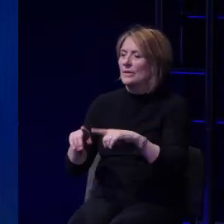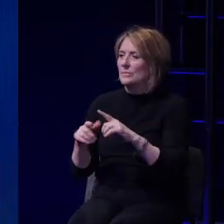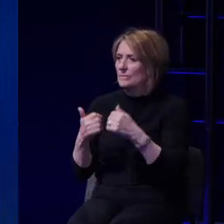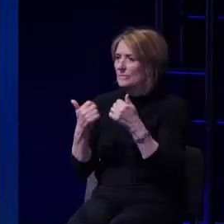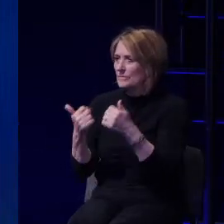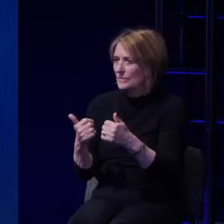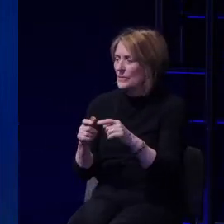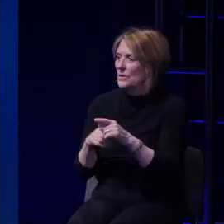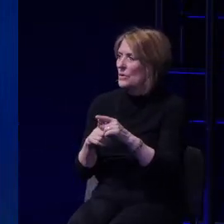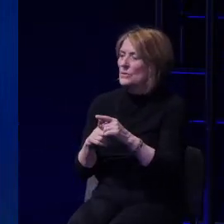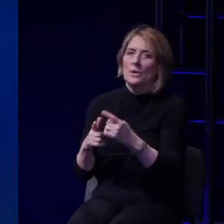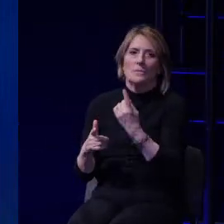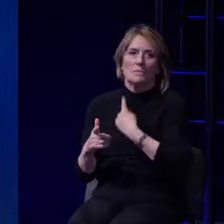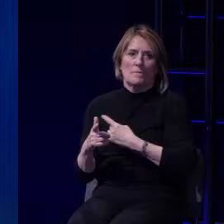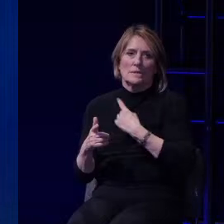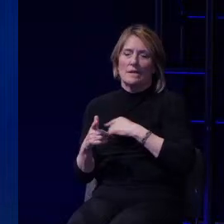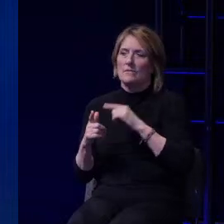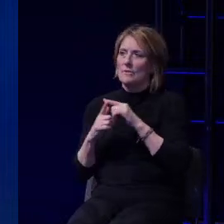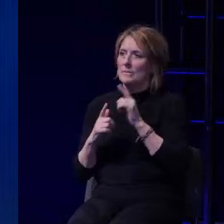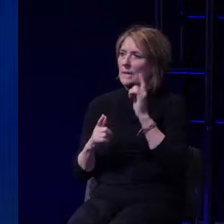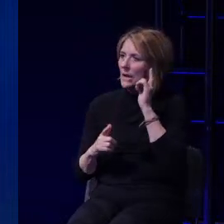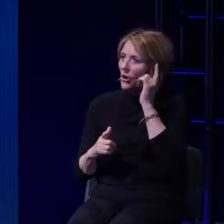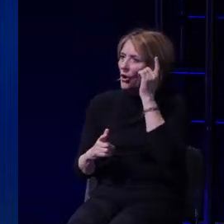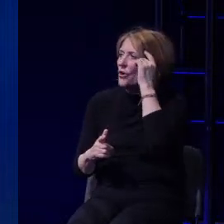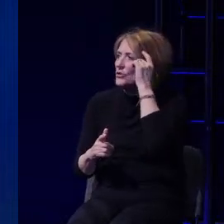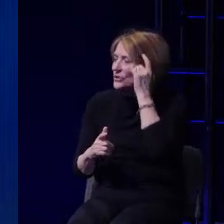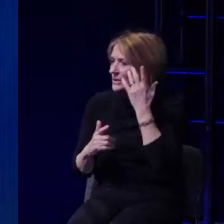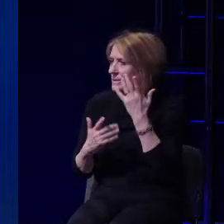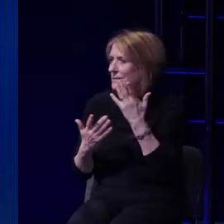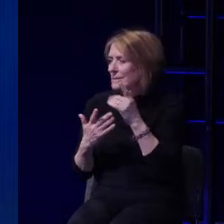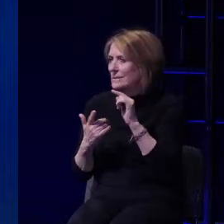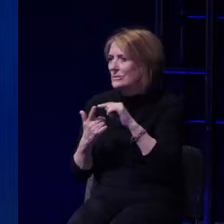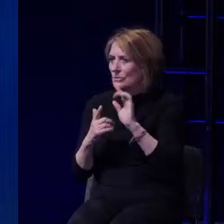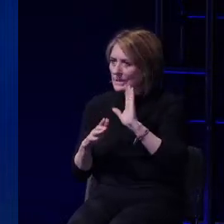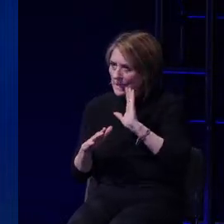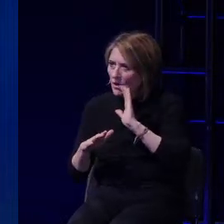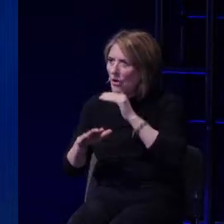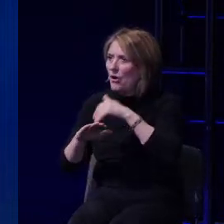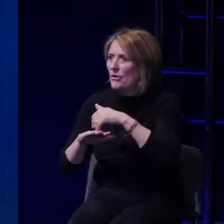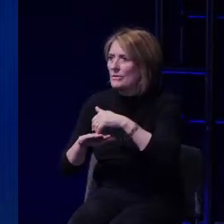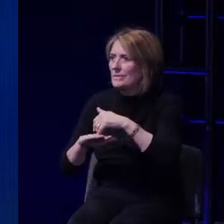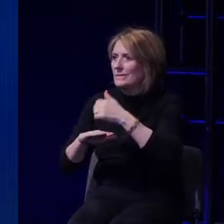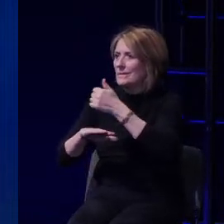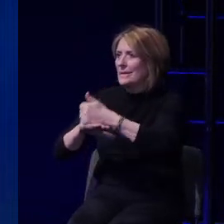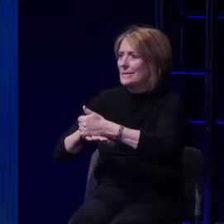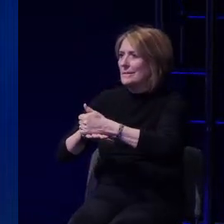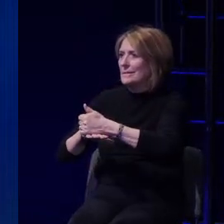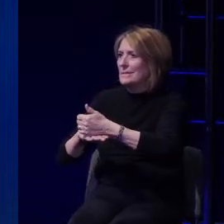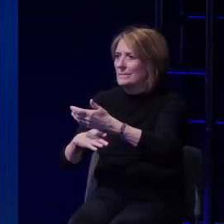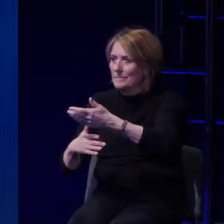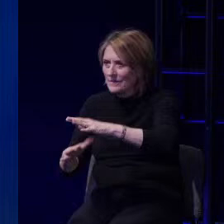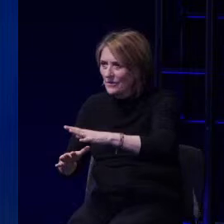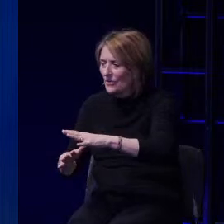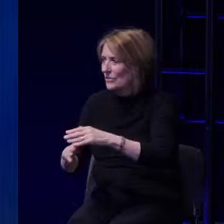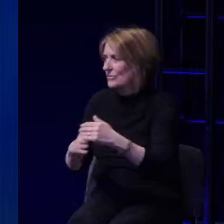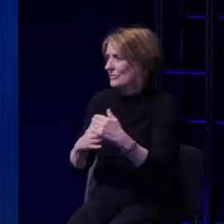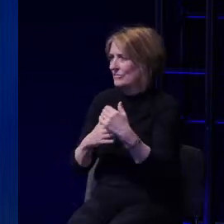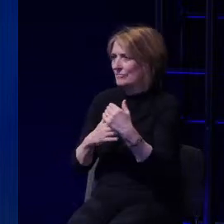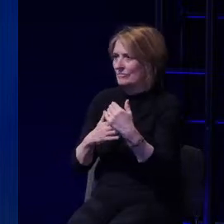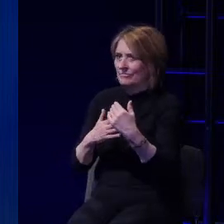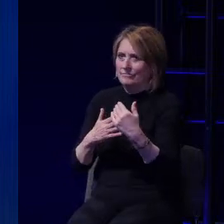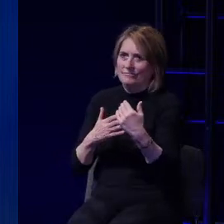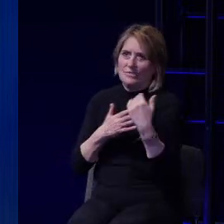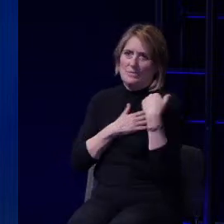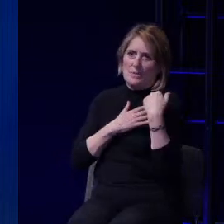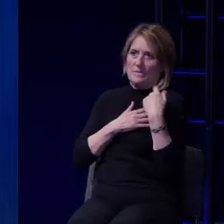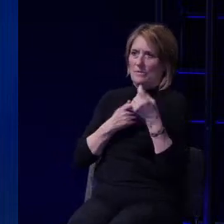made a really conscious effort to try to get on bigger sets before I had to be responsible for, you know, directing them.